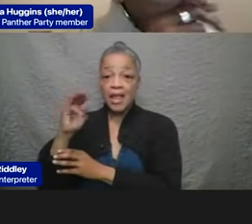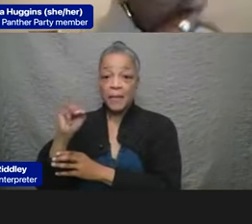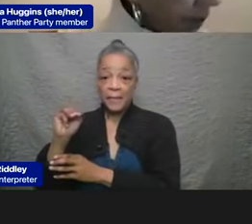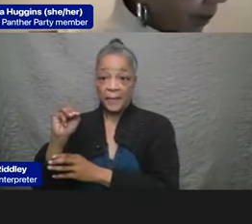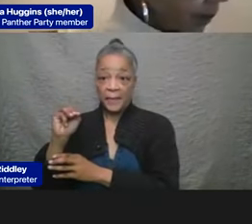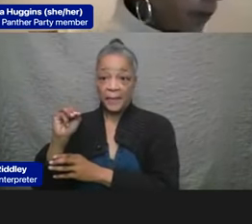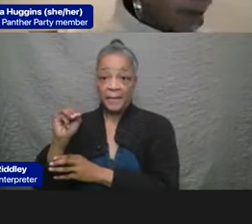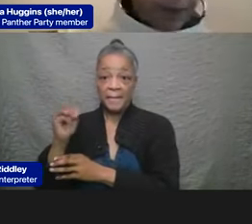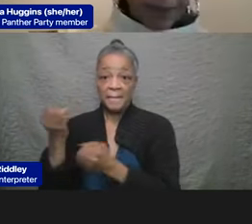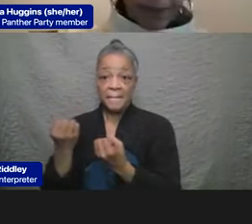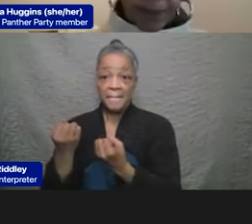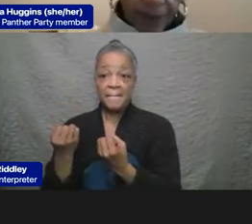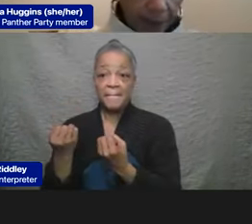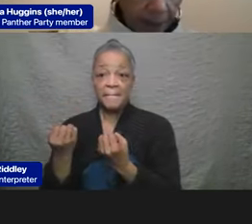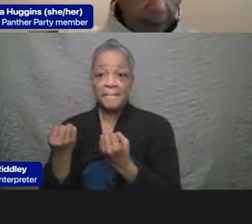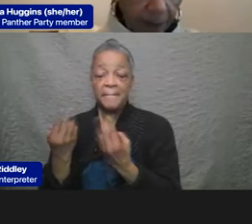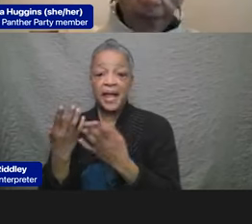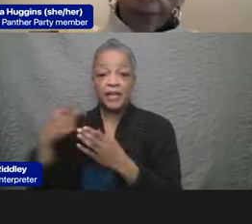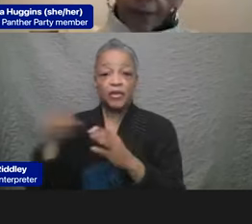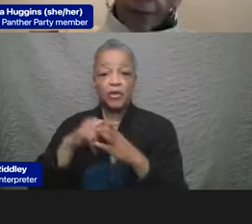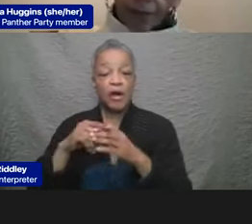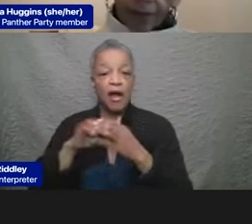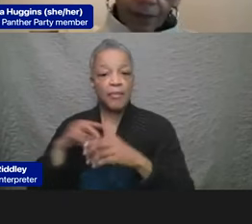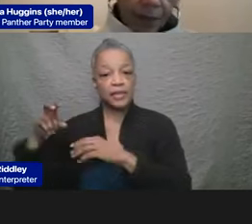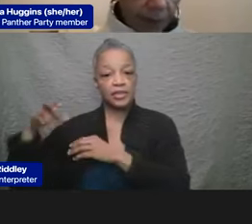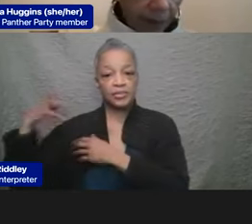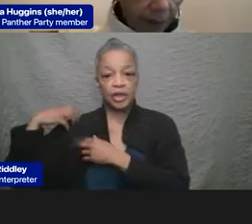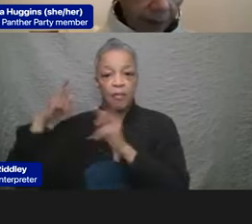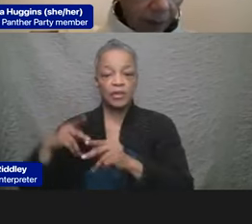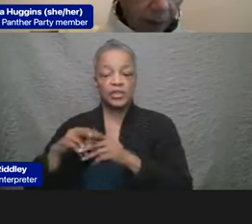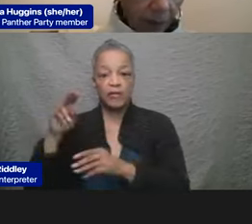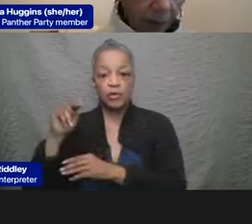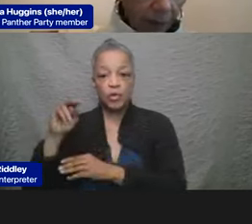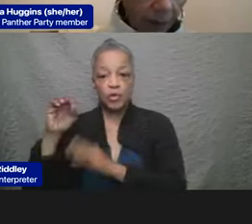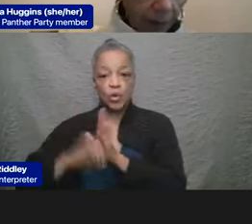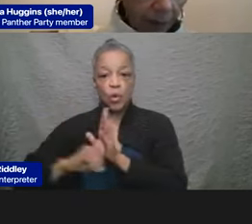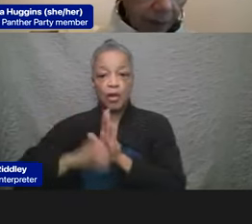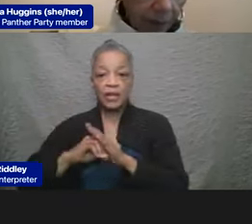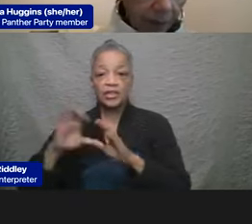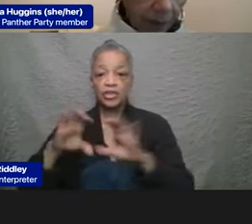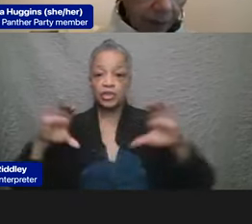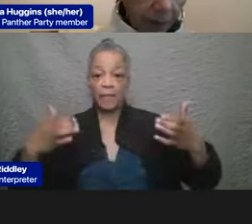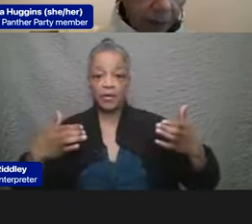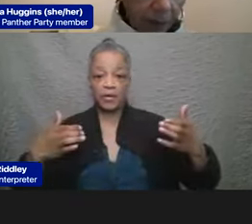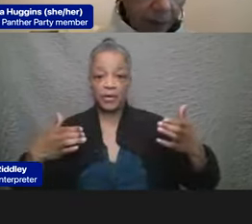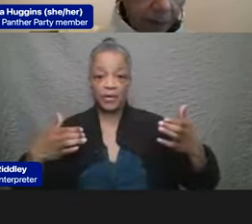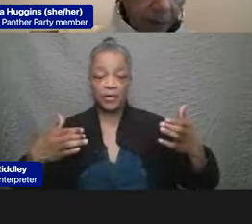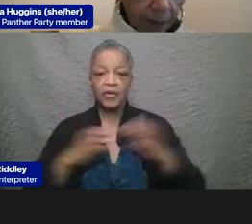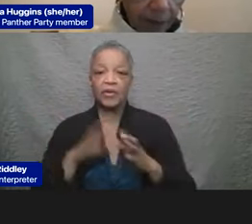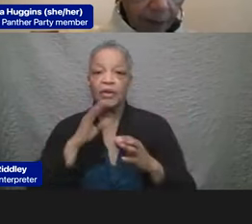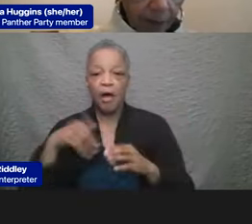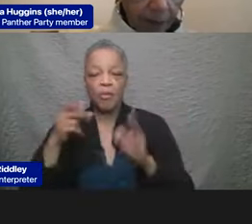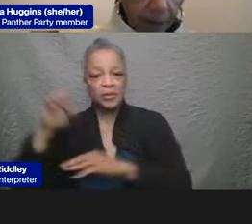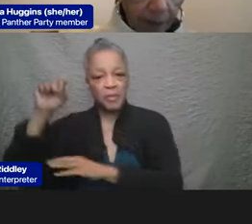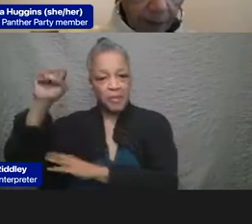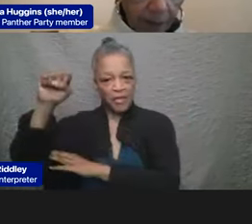you know, I was chair of the New Orleans chapter, but someone that you probably don't know, Bethola Harper, who was a Panther